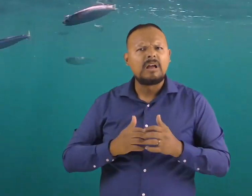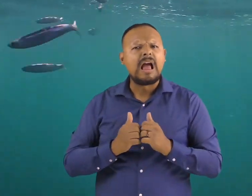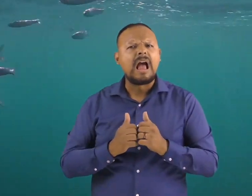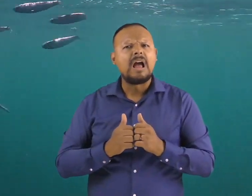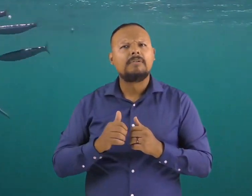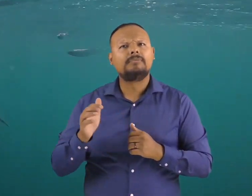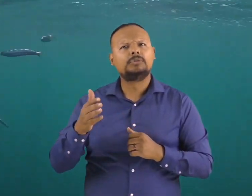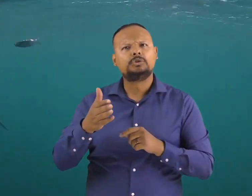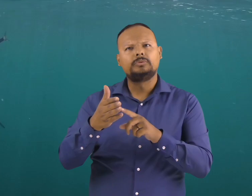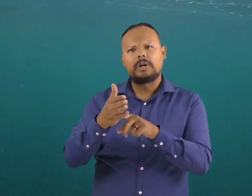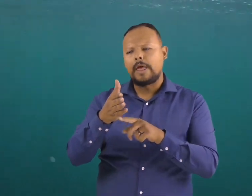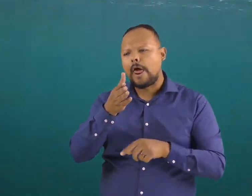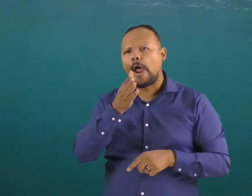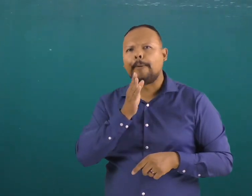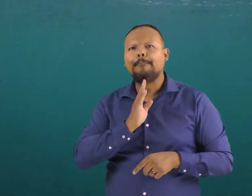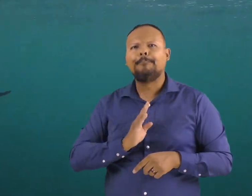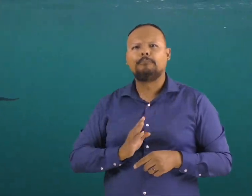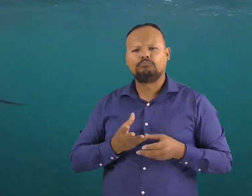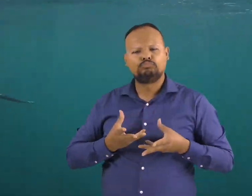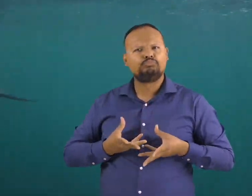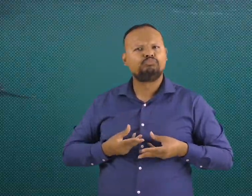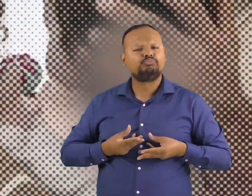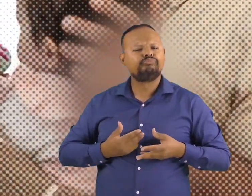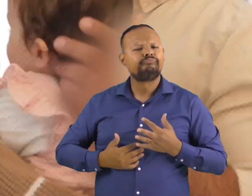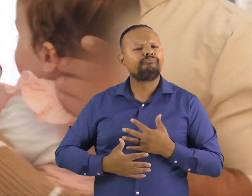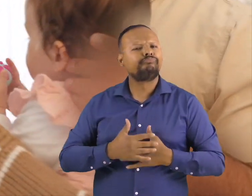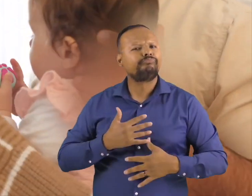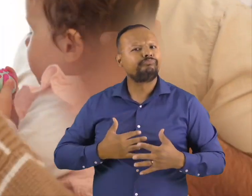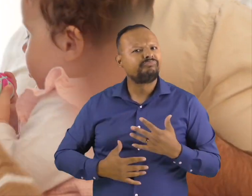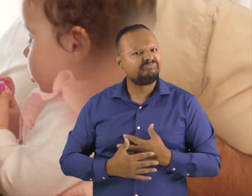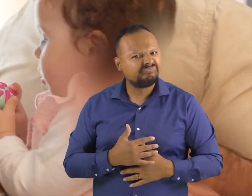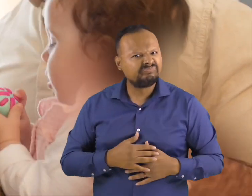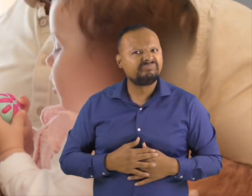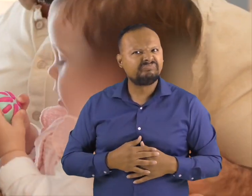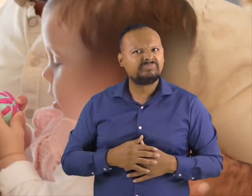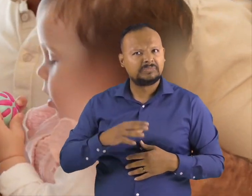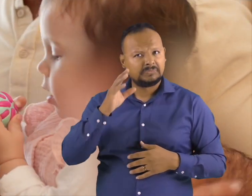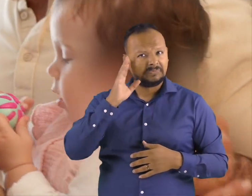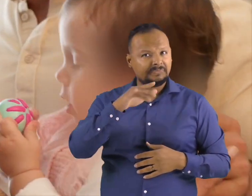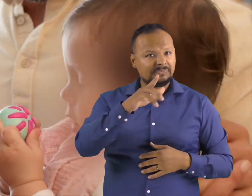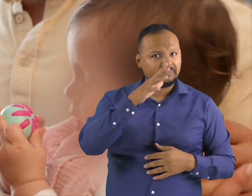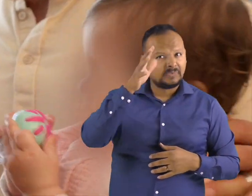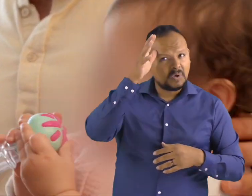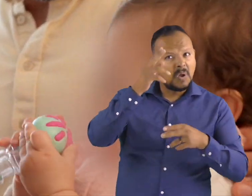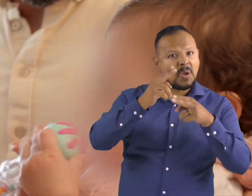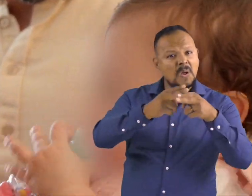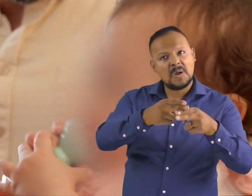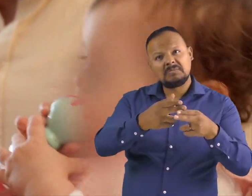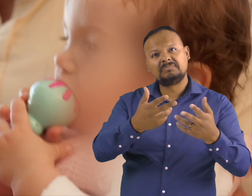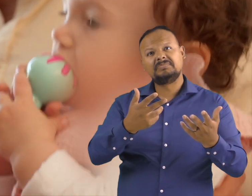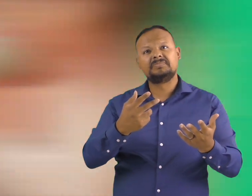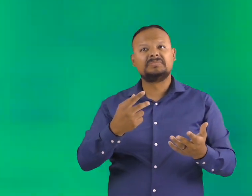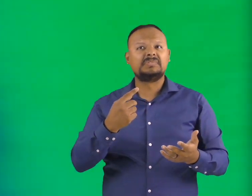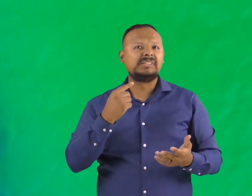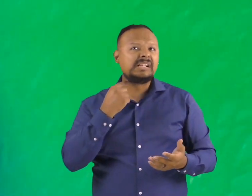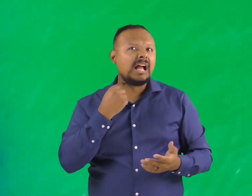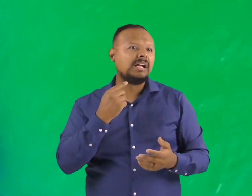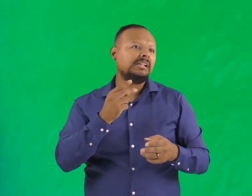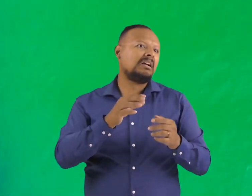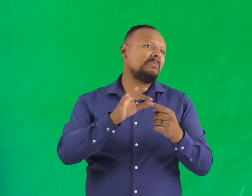all the water they need from the fish they eat. Just like you have a name that your parents and friends call you,